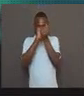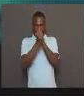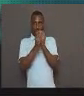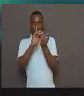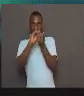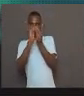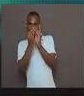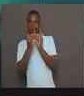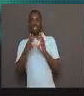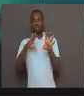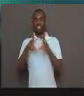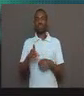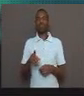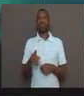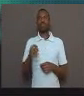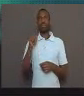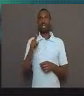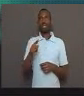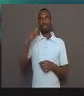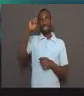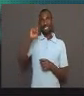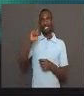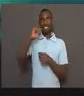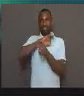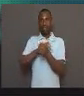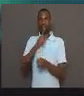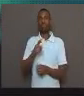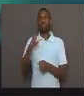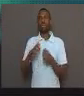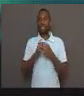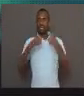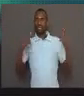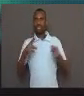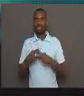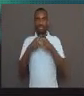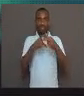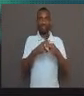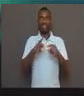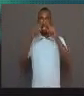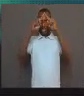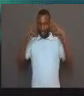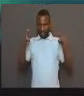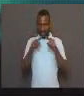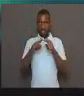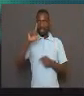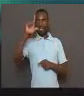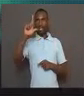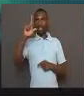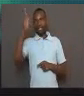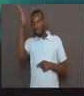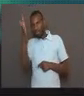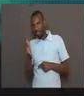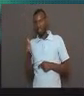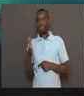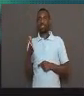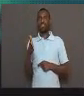strain, which is the extension called delta L